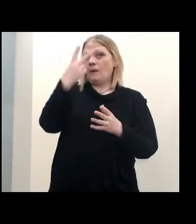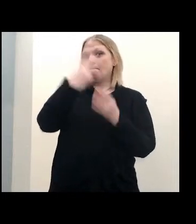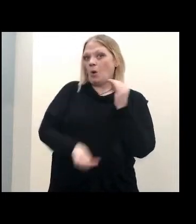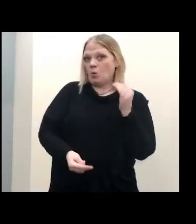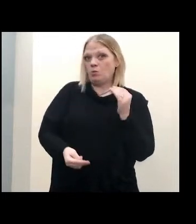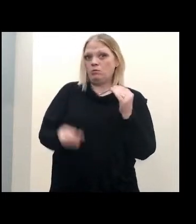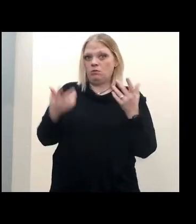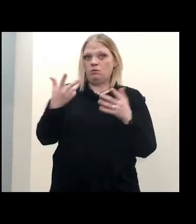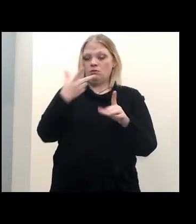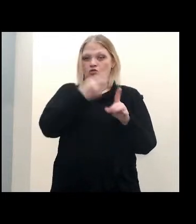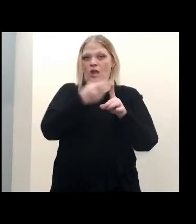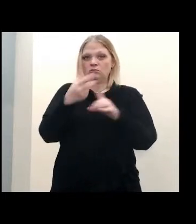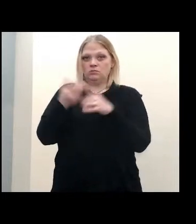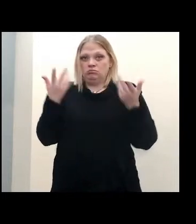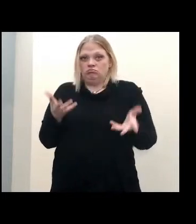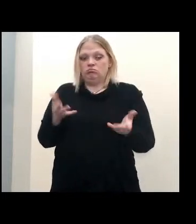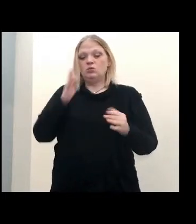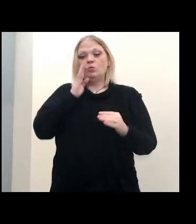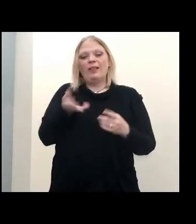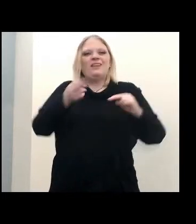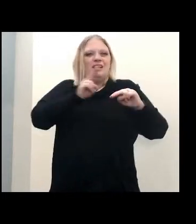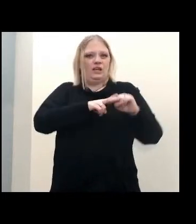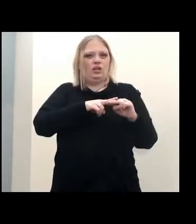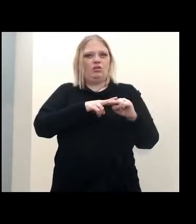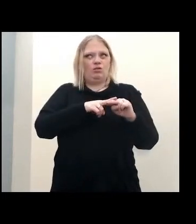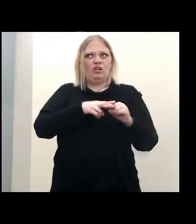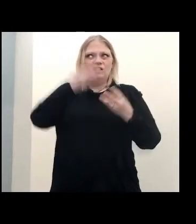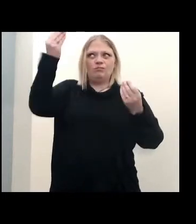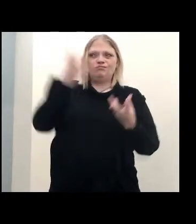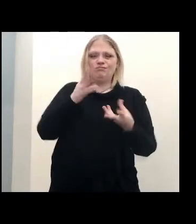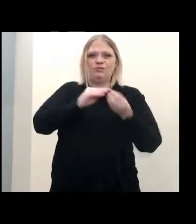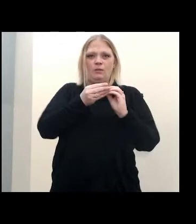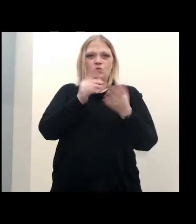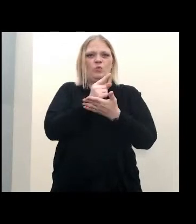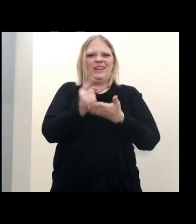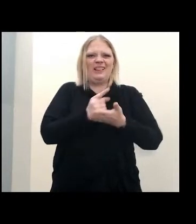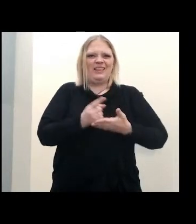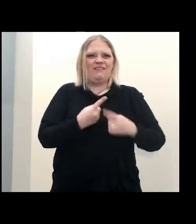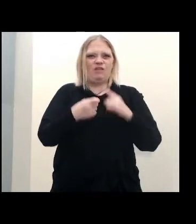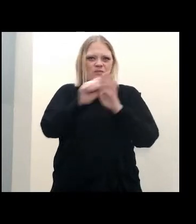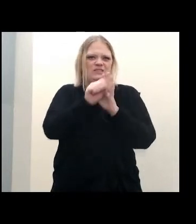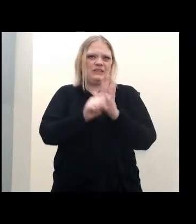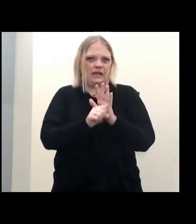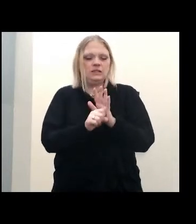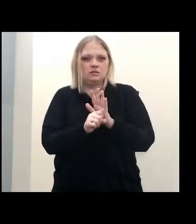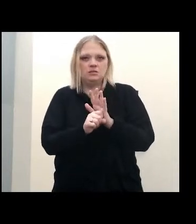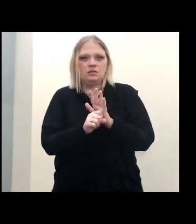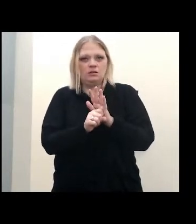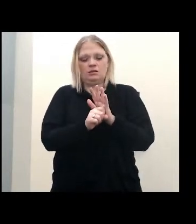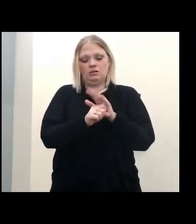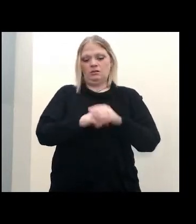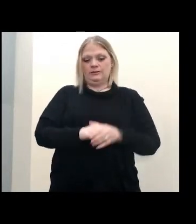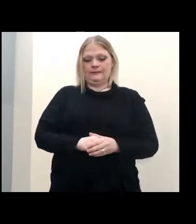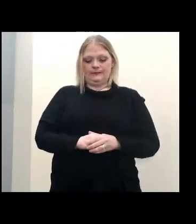doses. That number will increase. We get updated numbers on a weekly basis from New York State. I'm